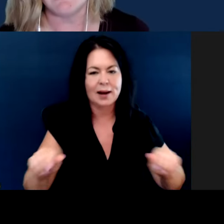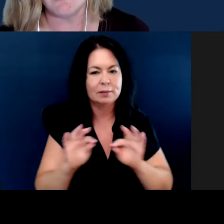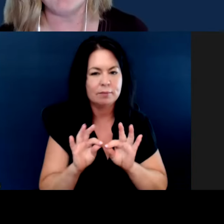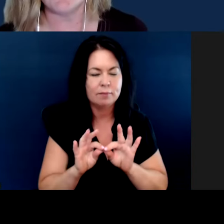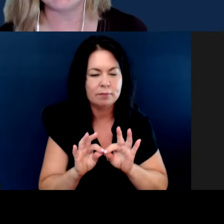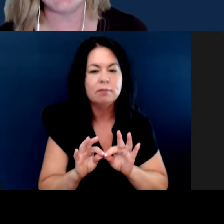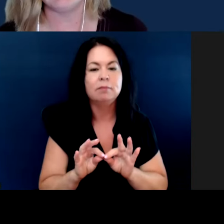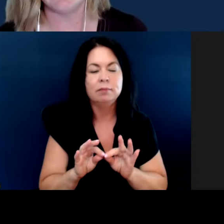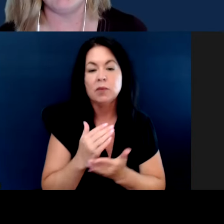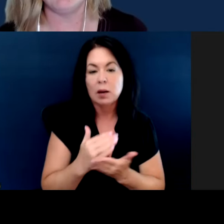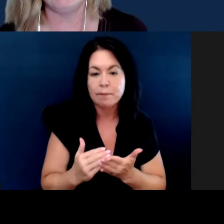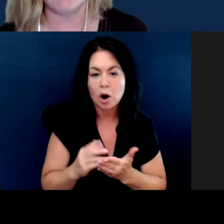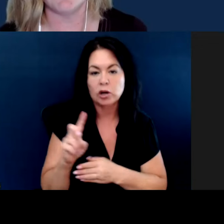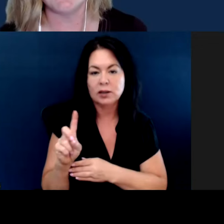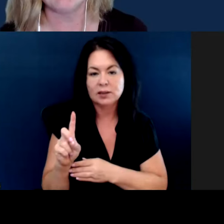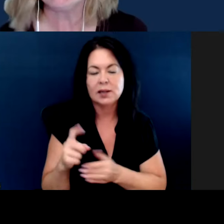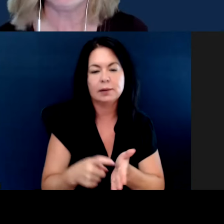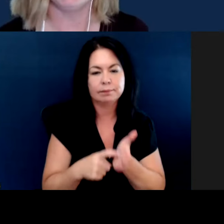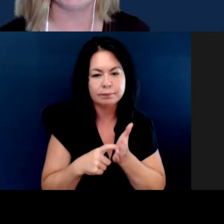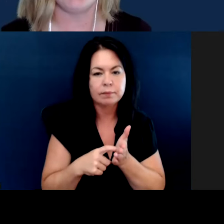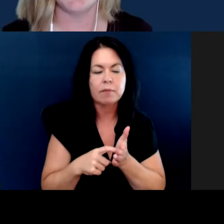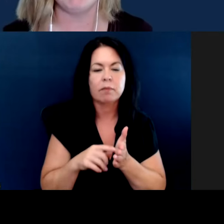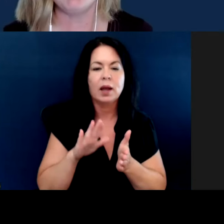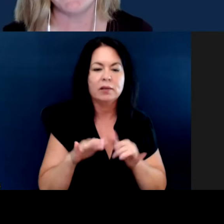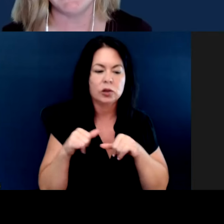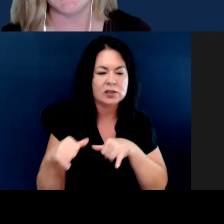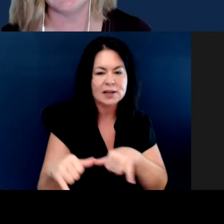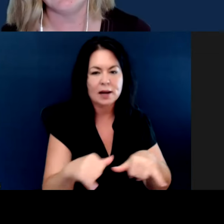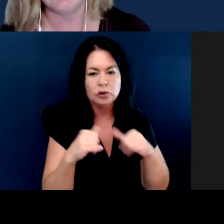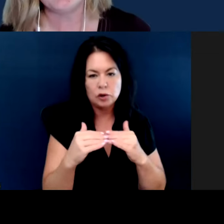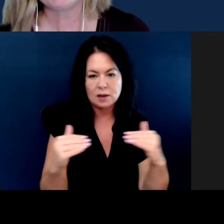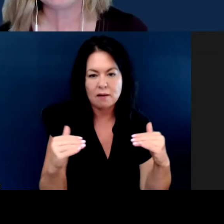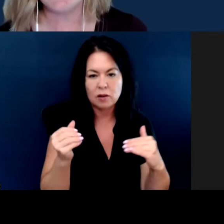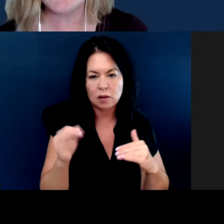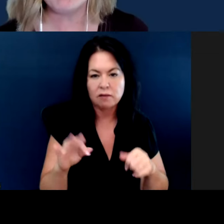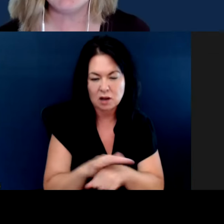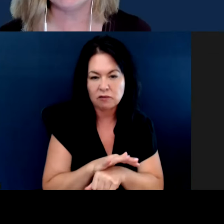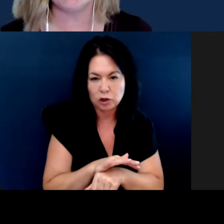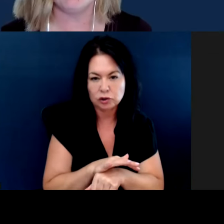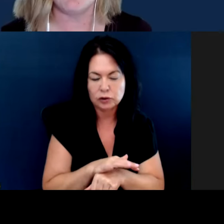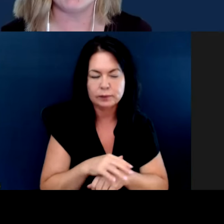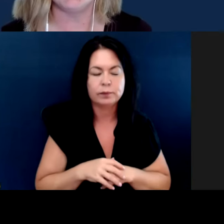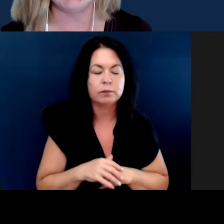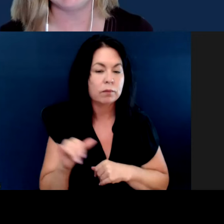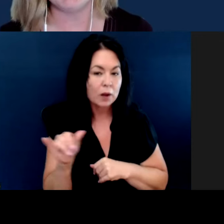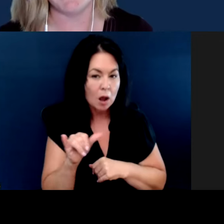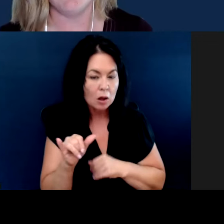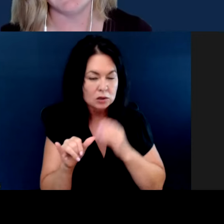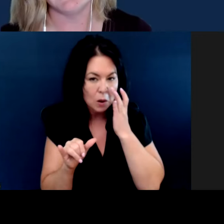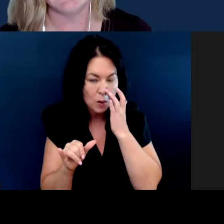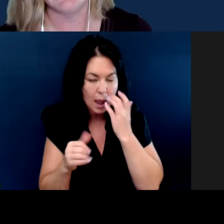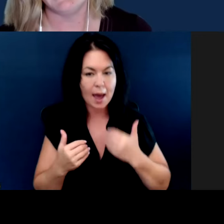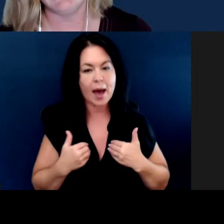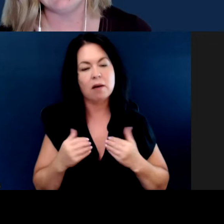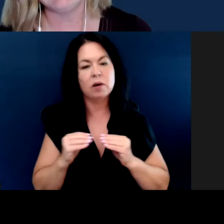to offer a standard level of coverage. That's defined by Medicare. But some may also offer enhanced